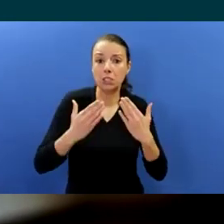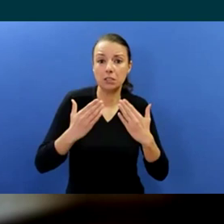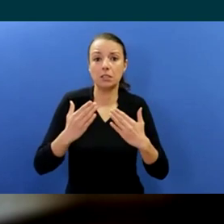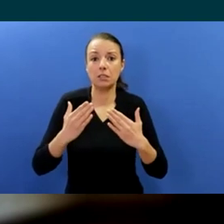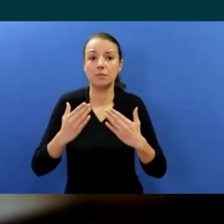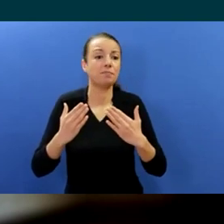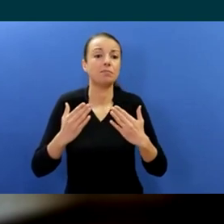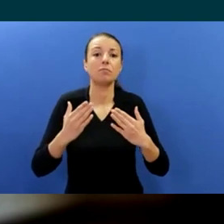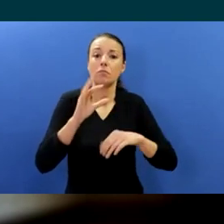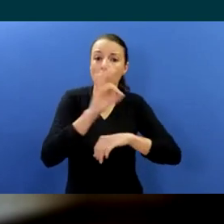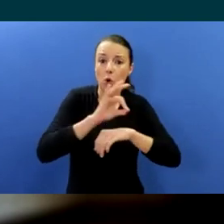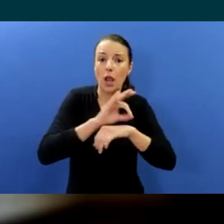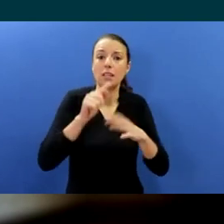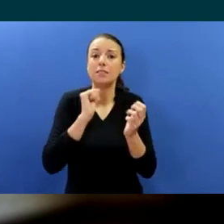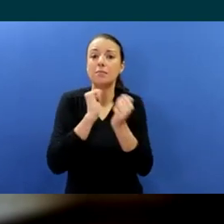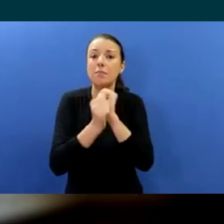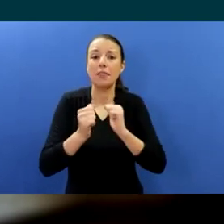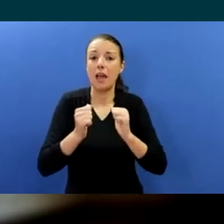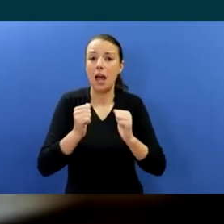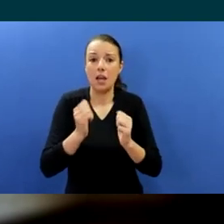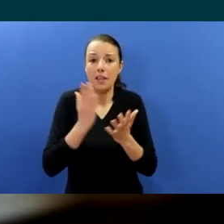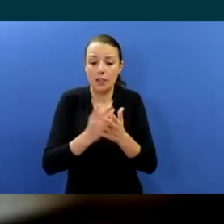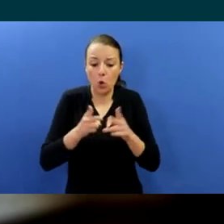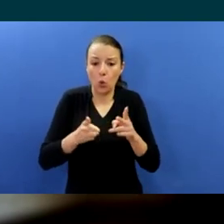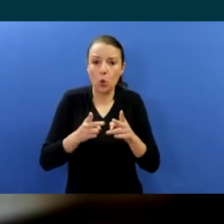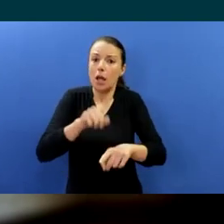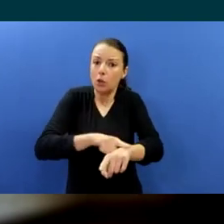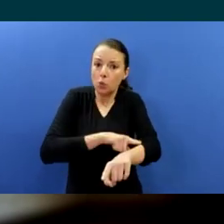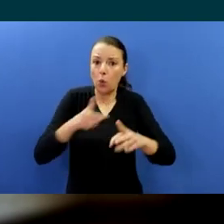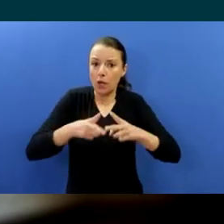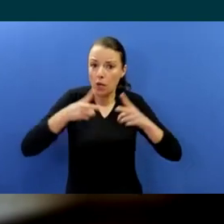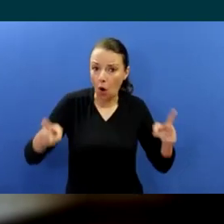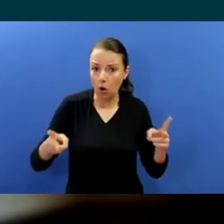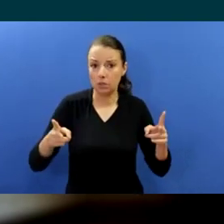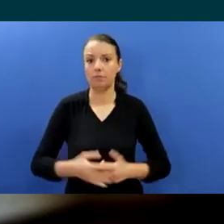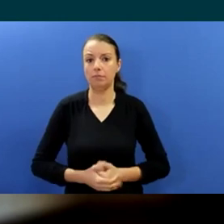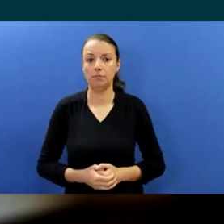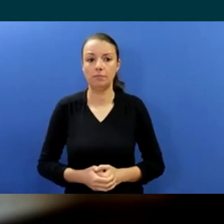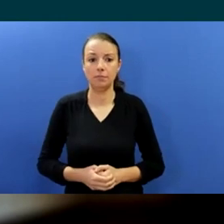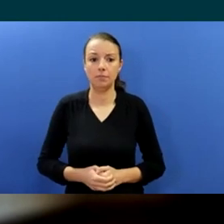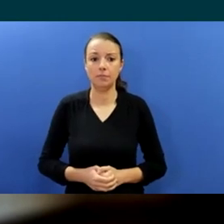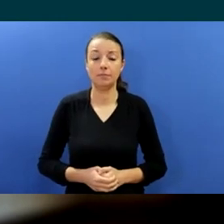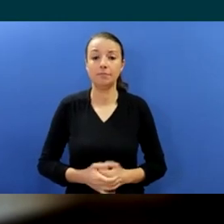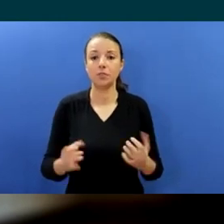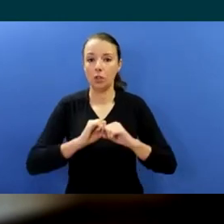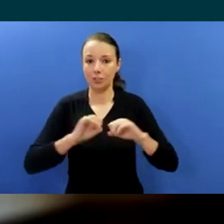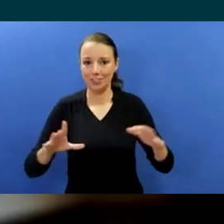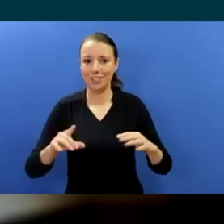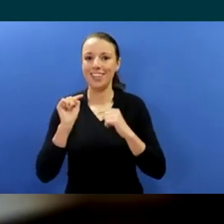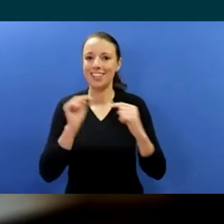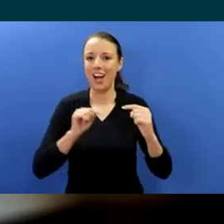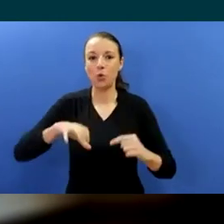Then, of course, the added values of democratic dialogue. As Werner said,